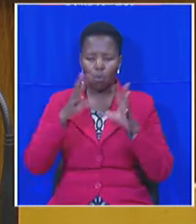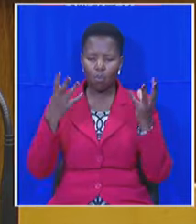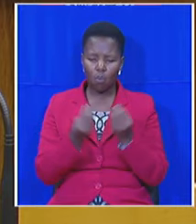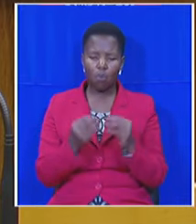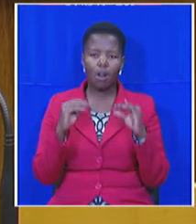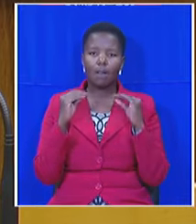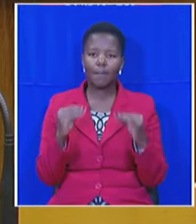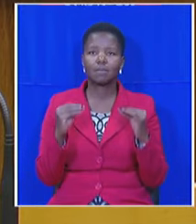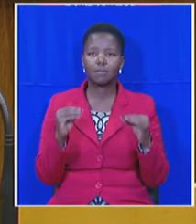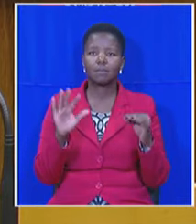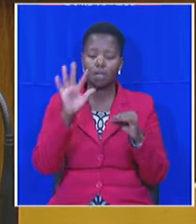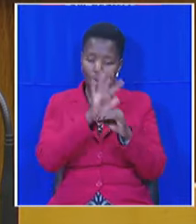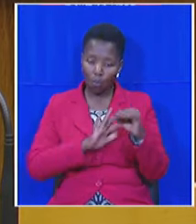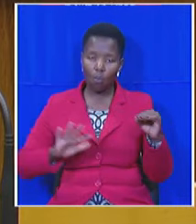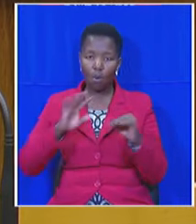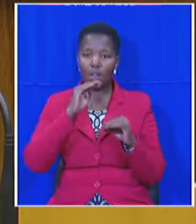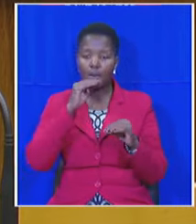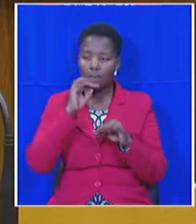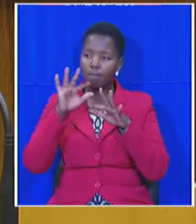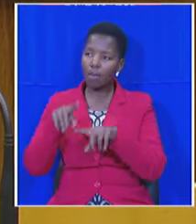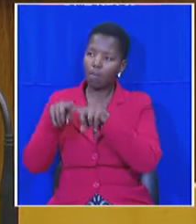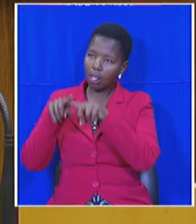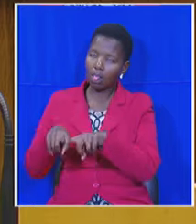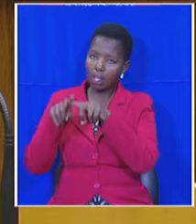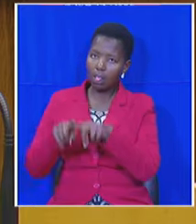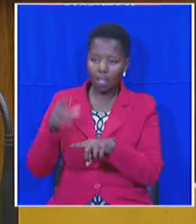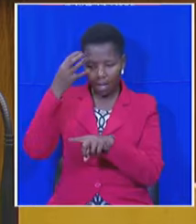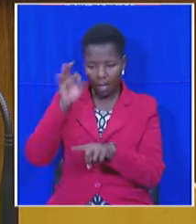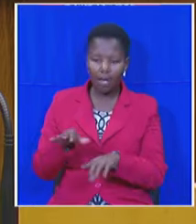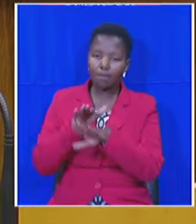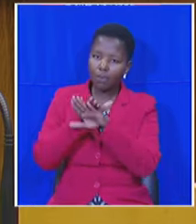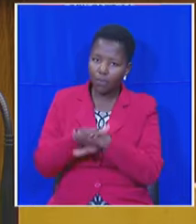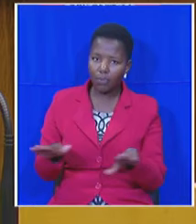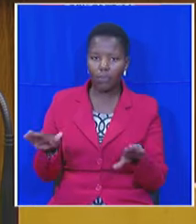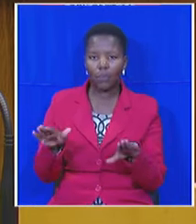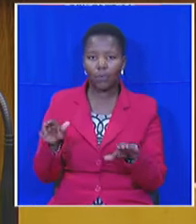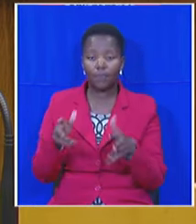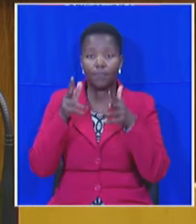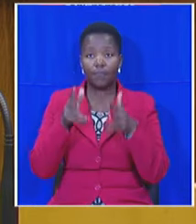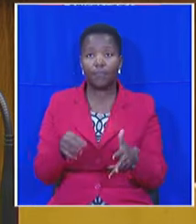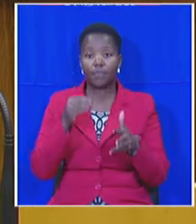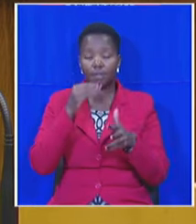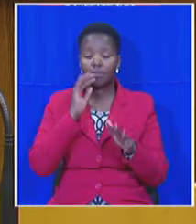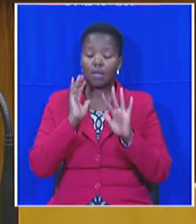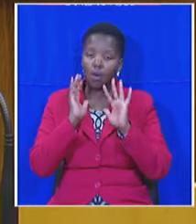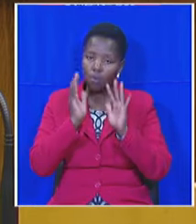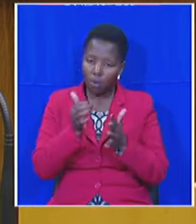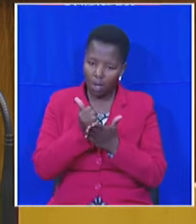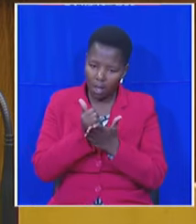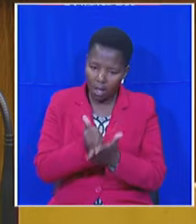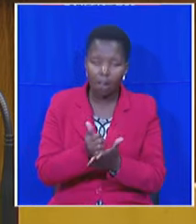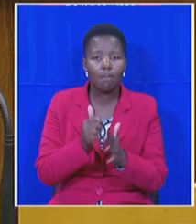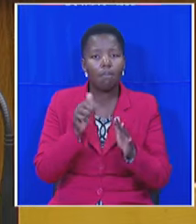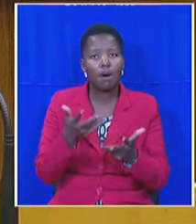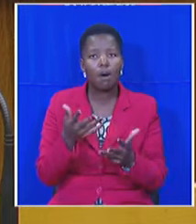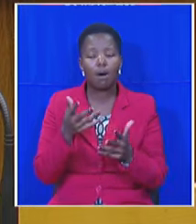of this will cut dependence. And we've been able then through this to overcome the downward pressures on price, on